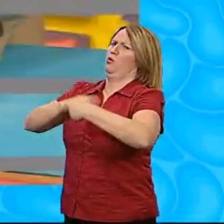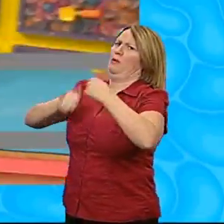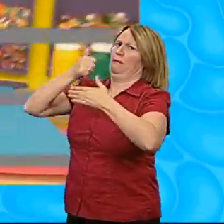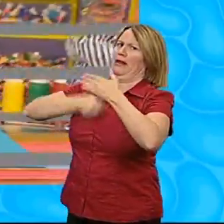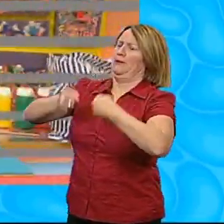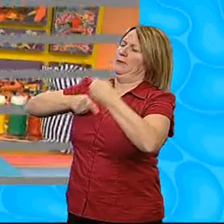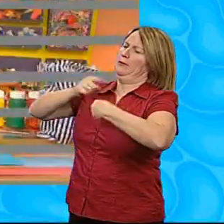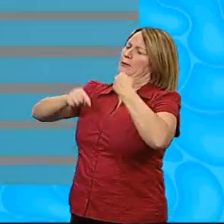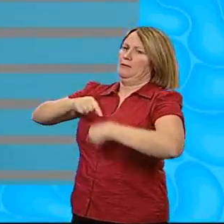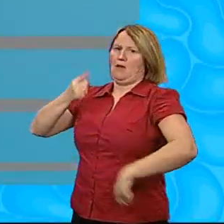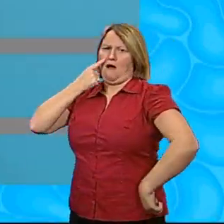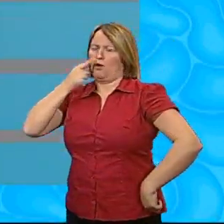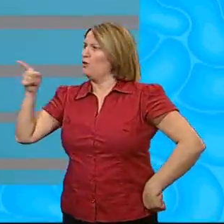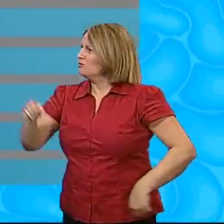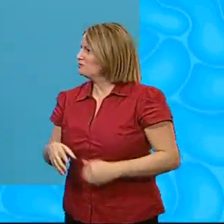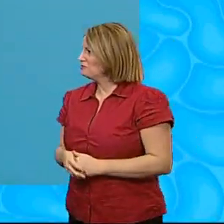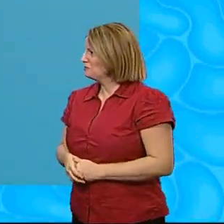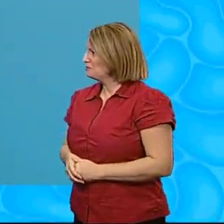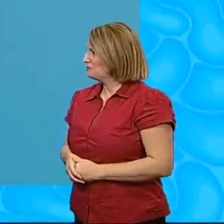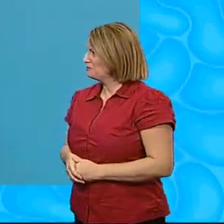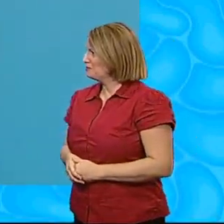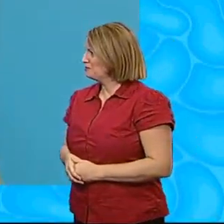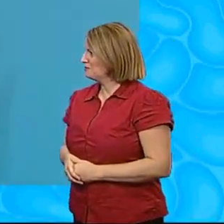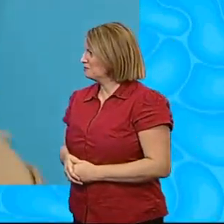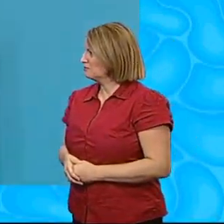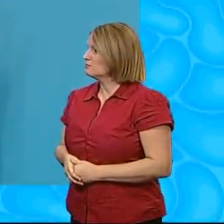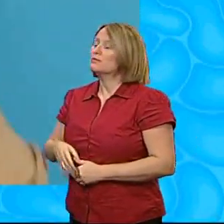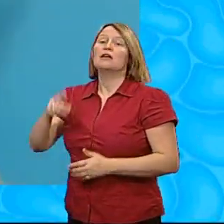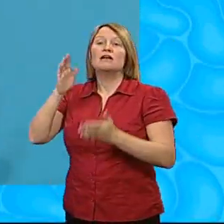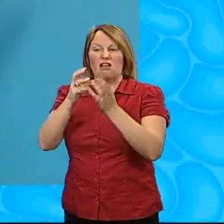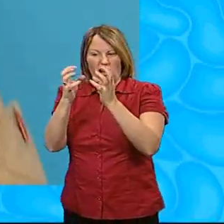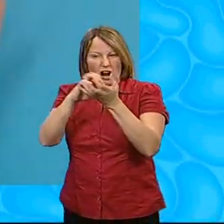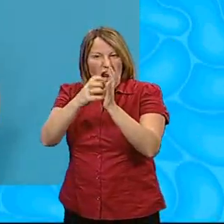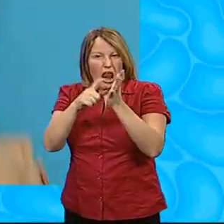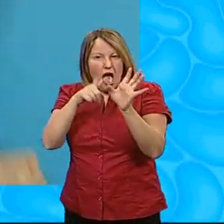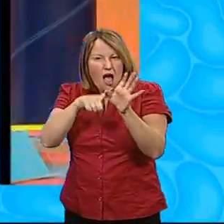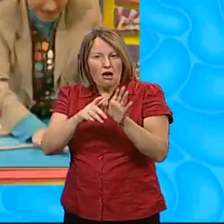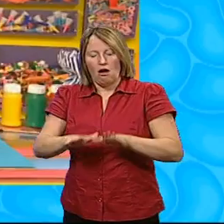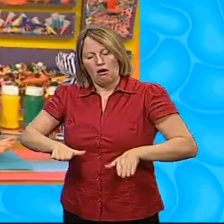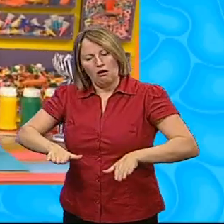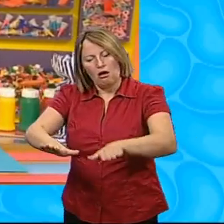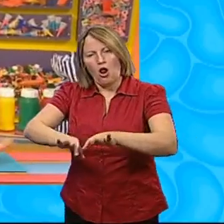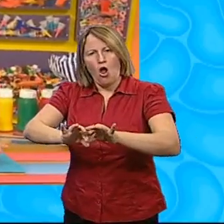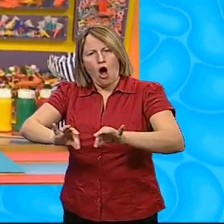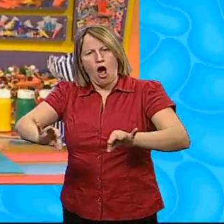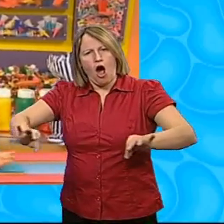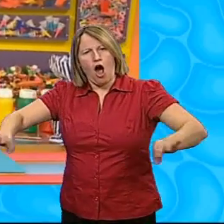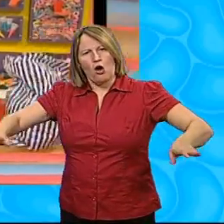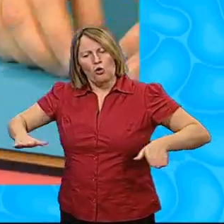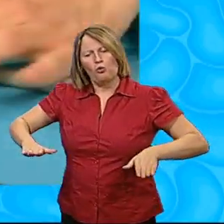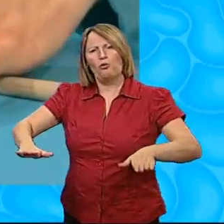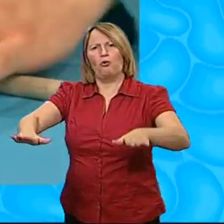to the beginning and take another look. Take a piece of clay and roll it into a long sausage shape.